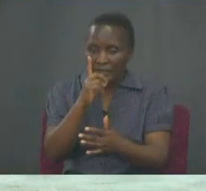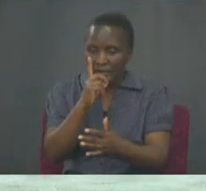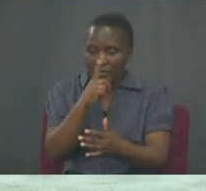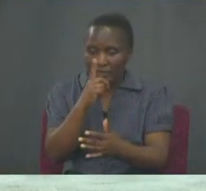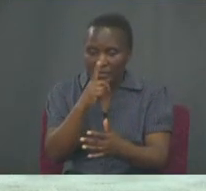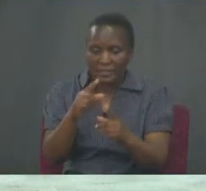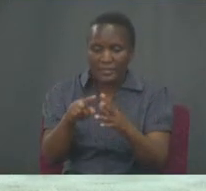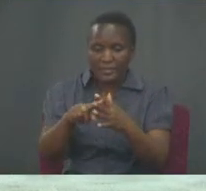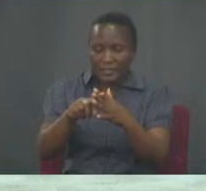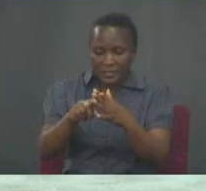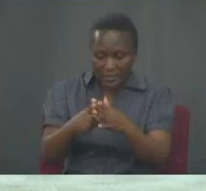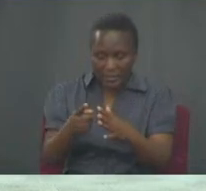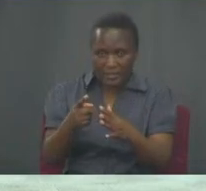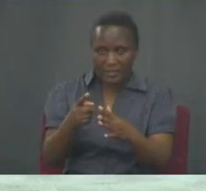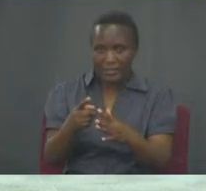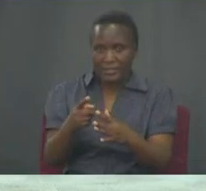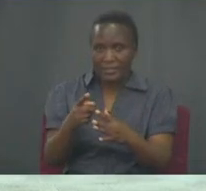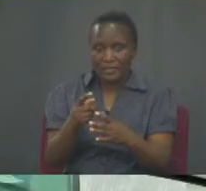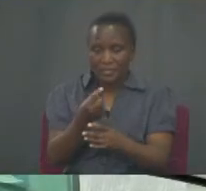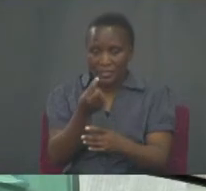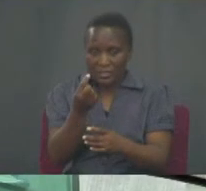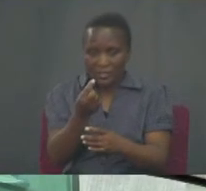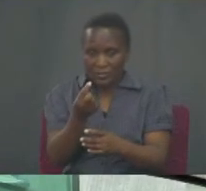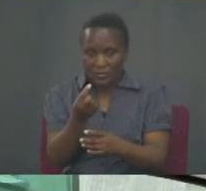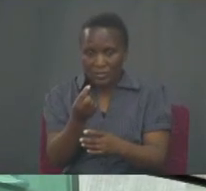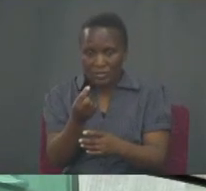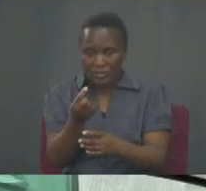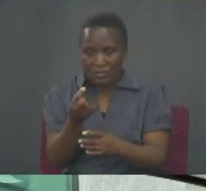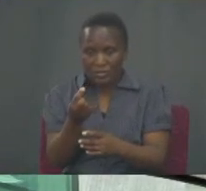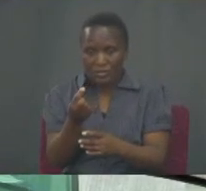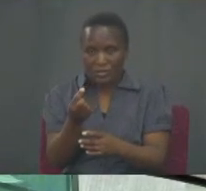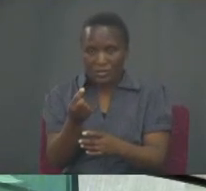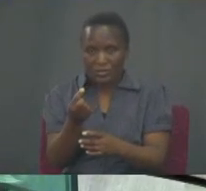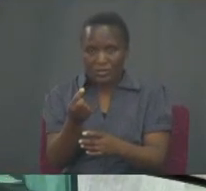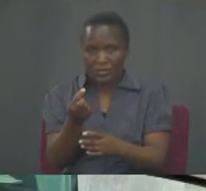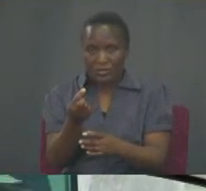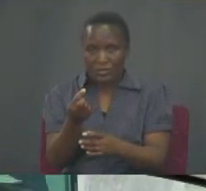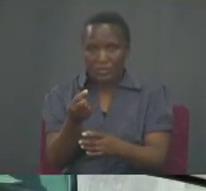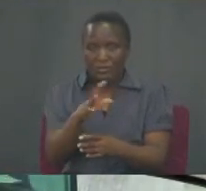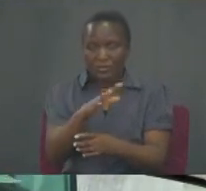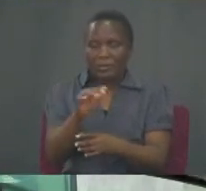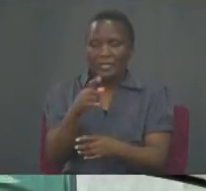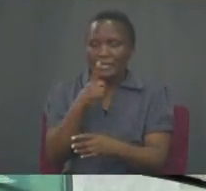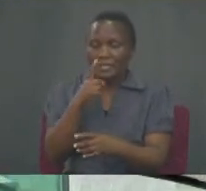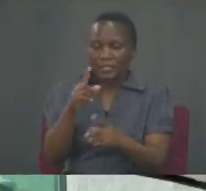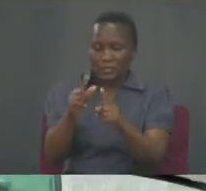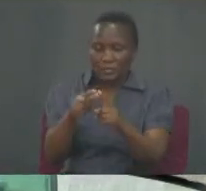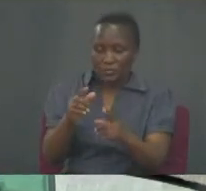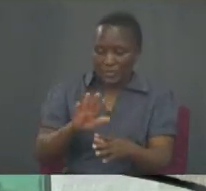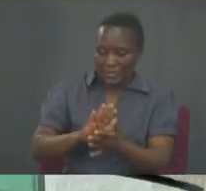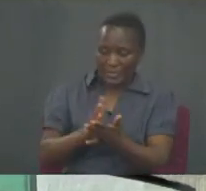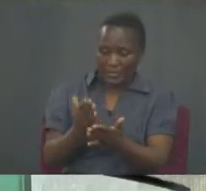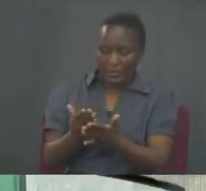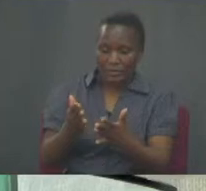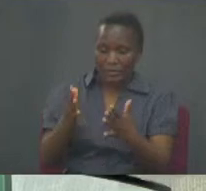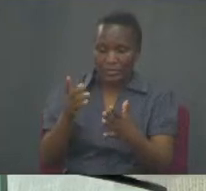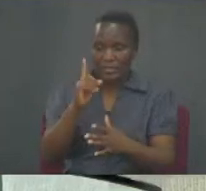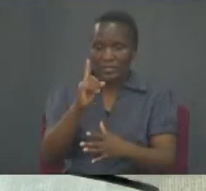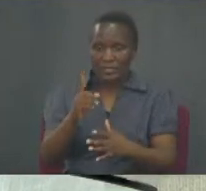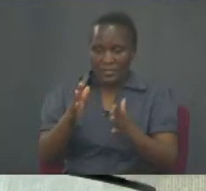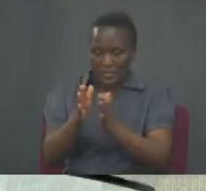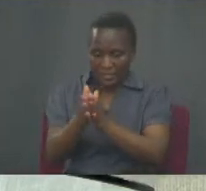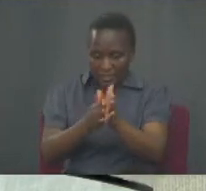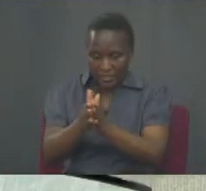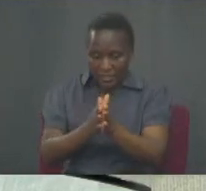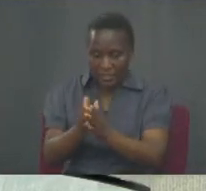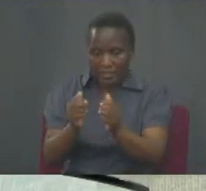a number in your phone of a person you know is interested in you, but you are married. That's why it starts small. And the